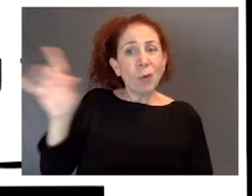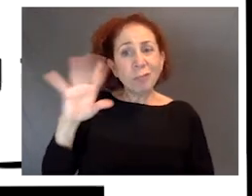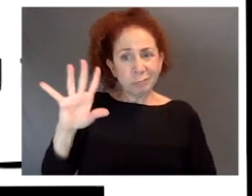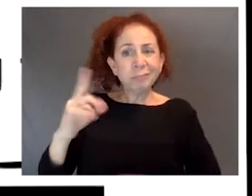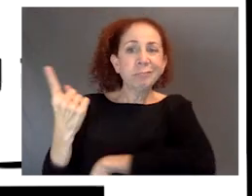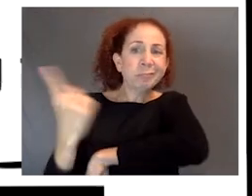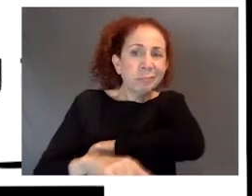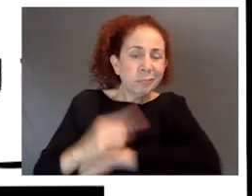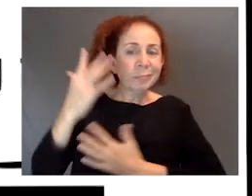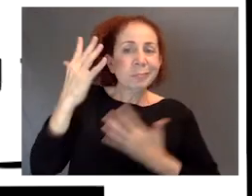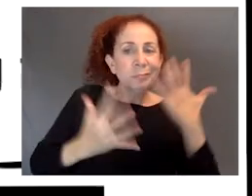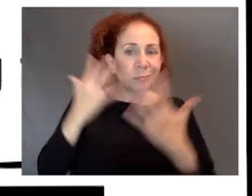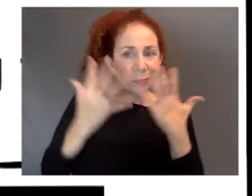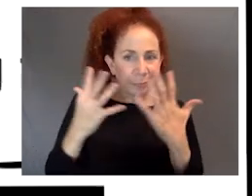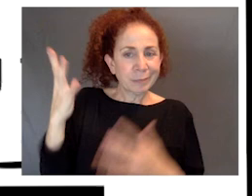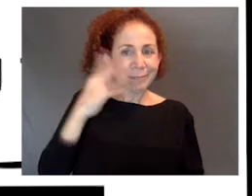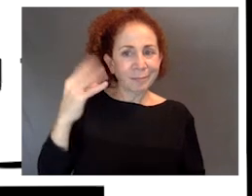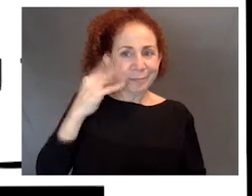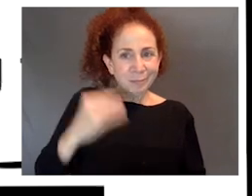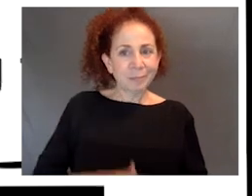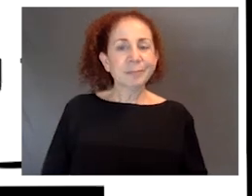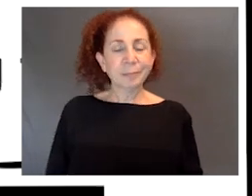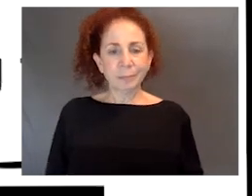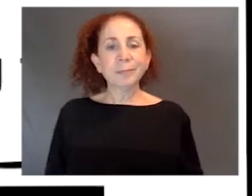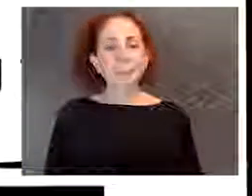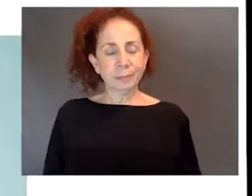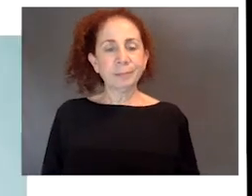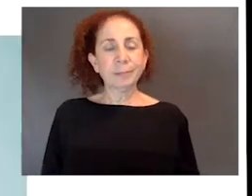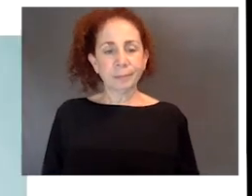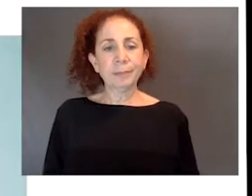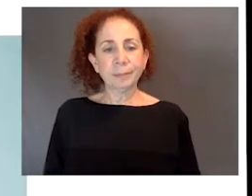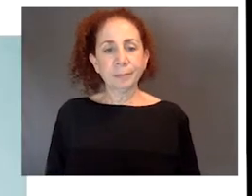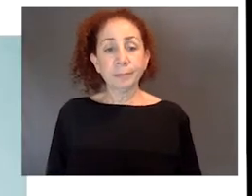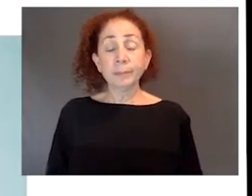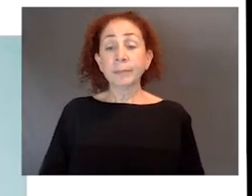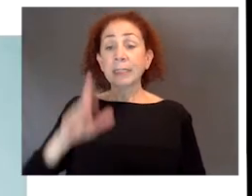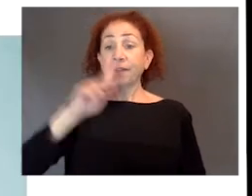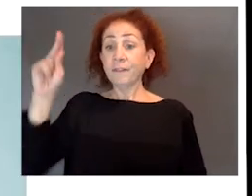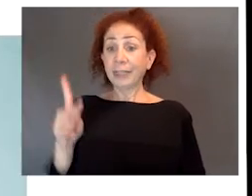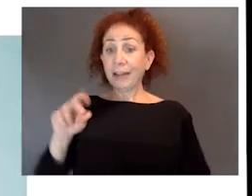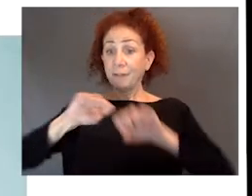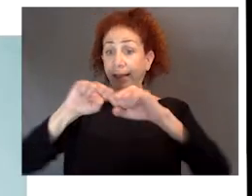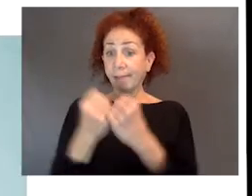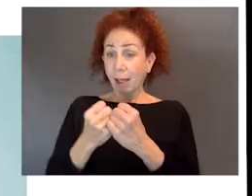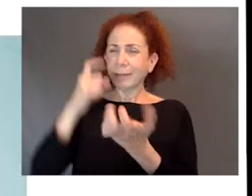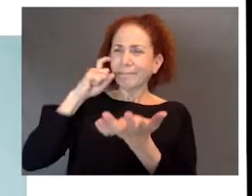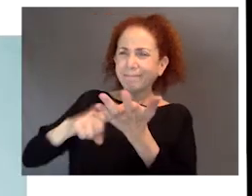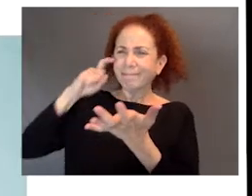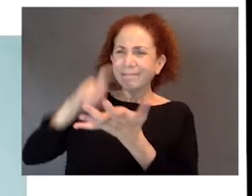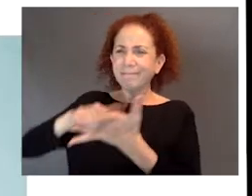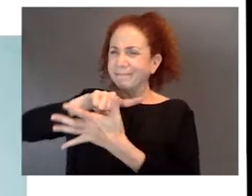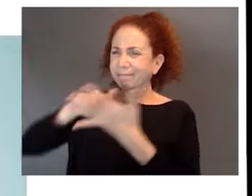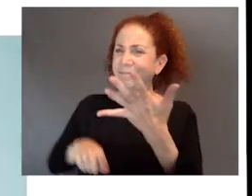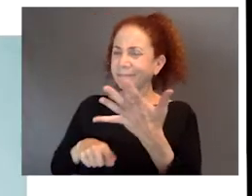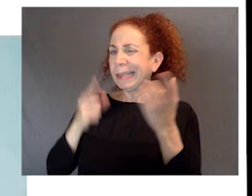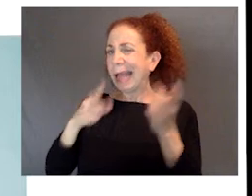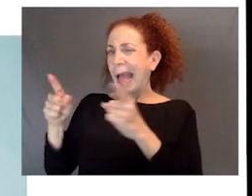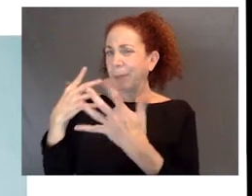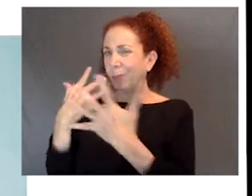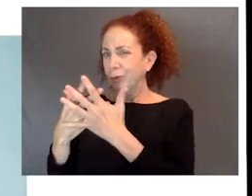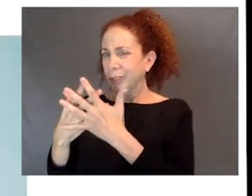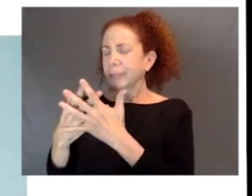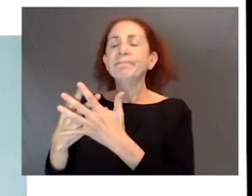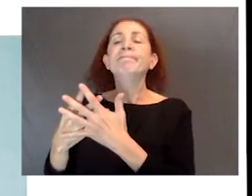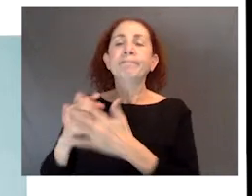brutal and humiliating punishment for their crimes. The Philadelphia Society observed many issues with prisons of the time